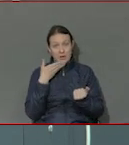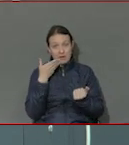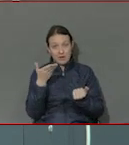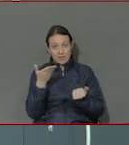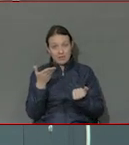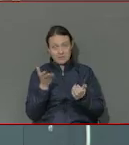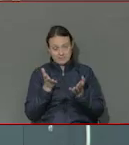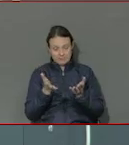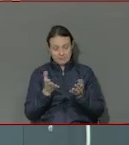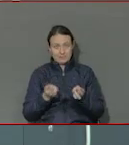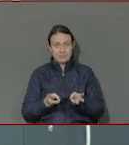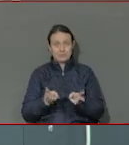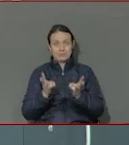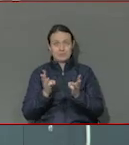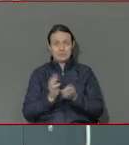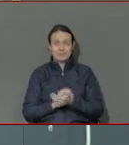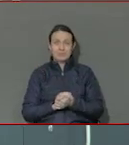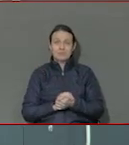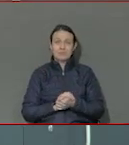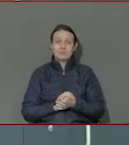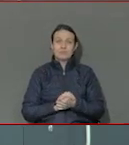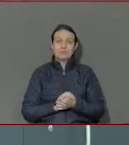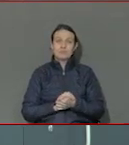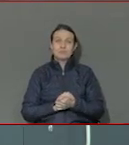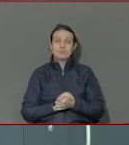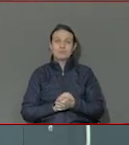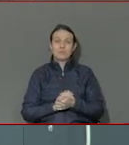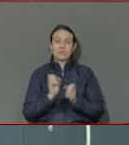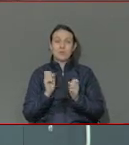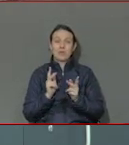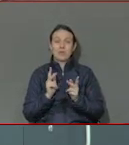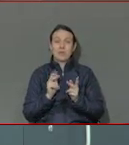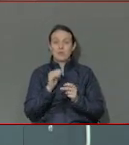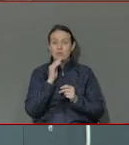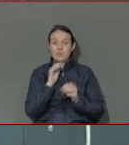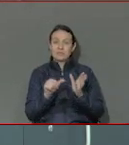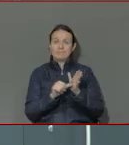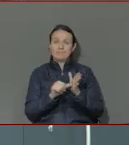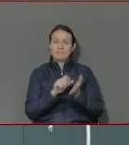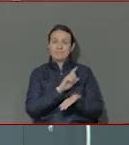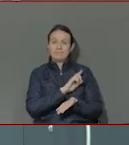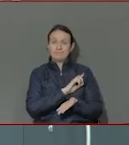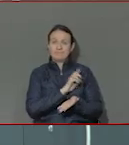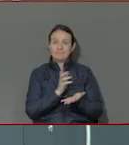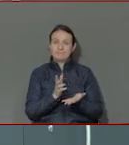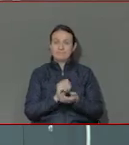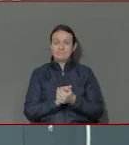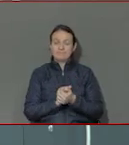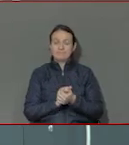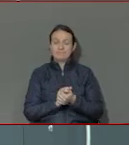answer that question. So it is the significance.